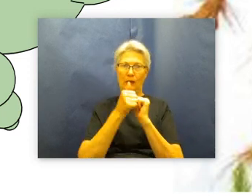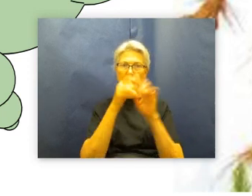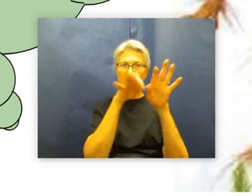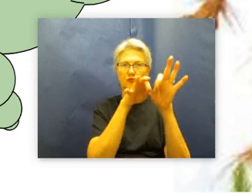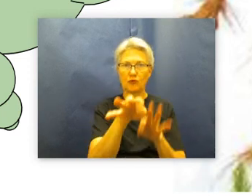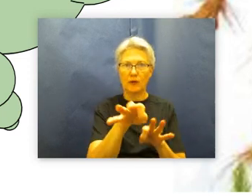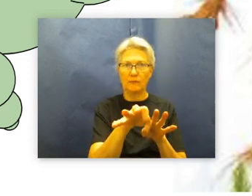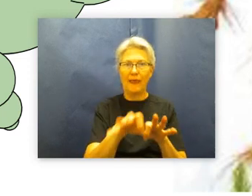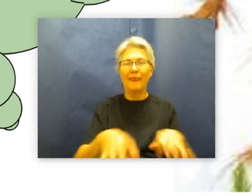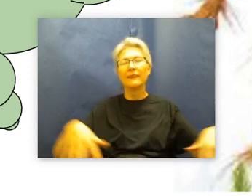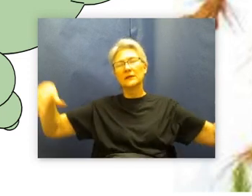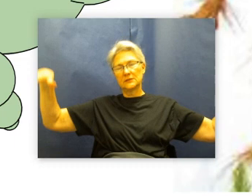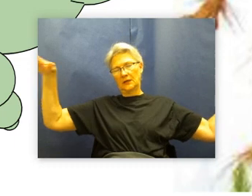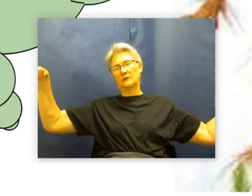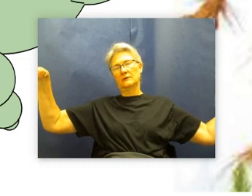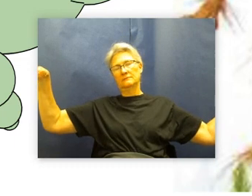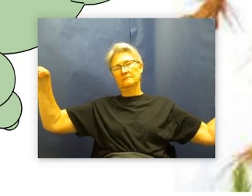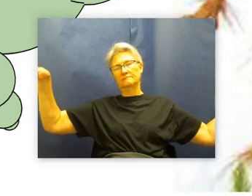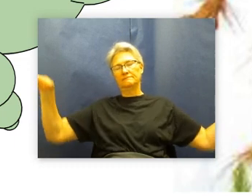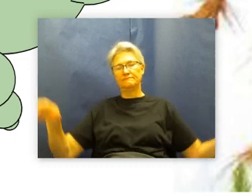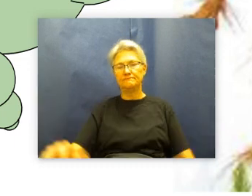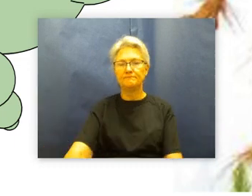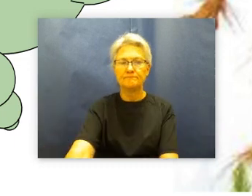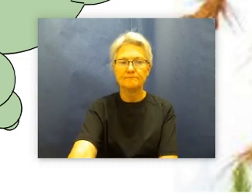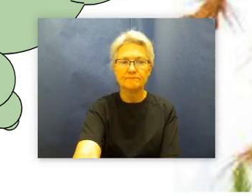describe the Scarecrow.